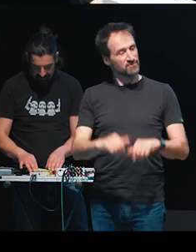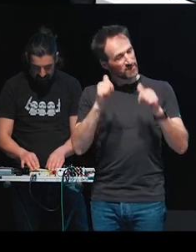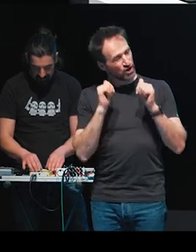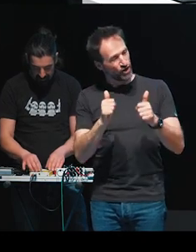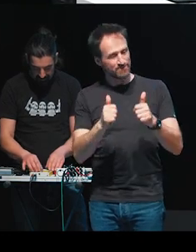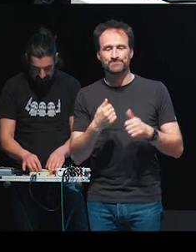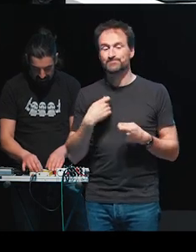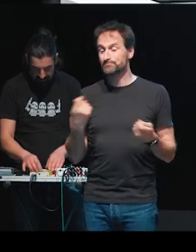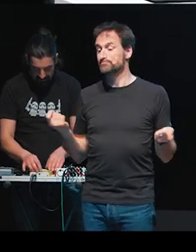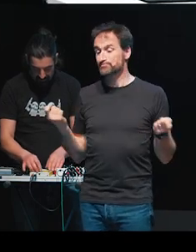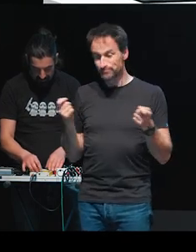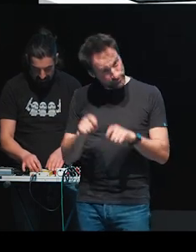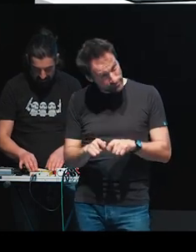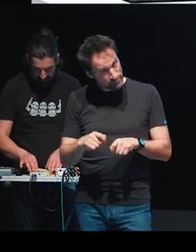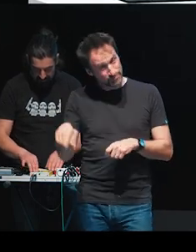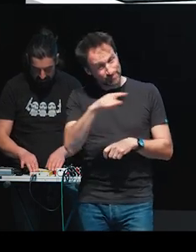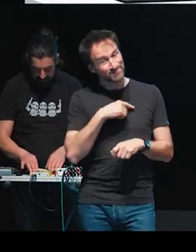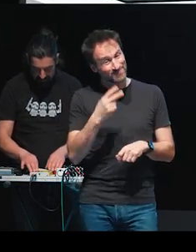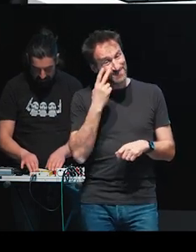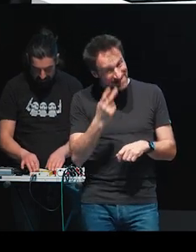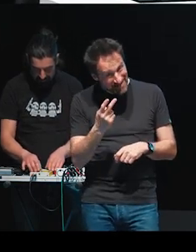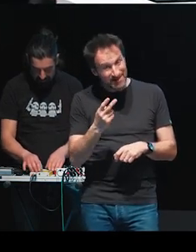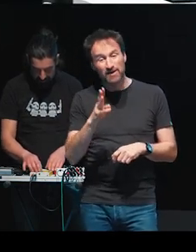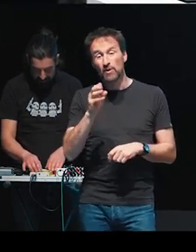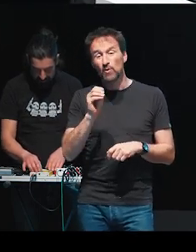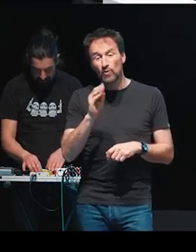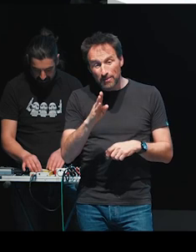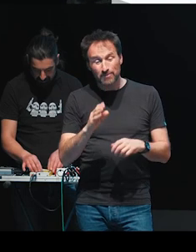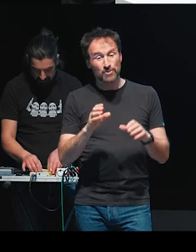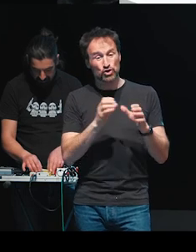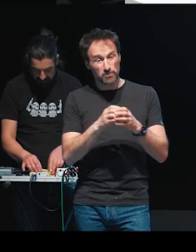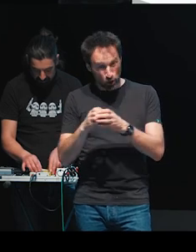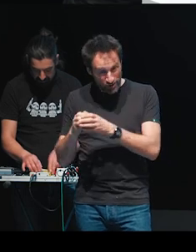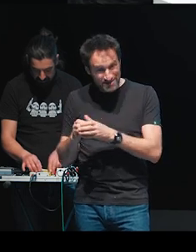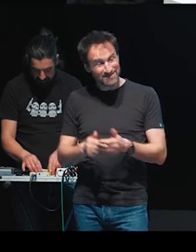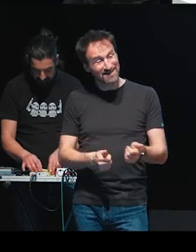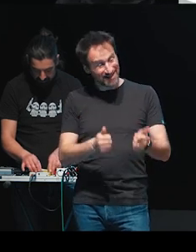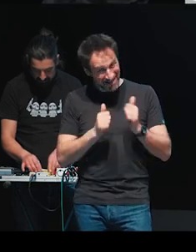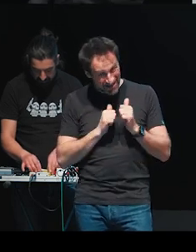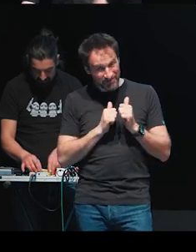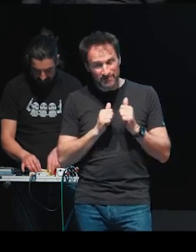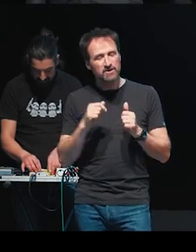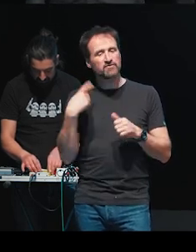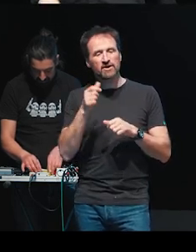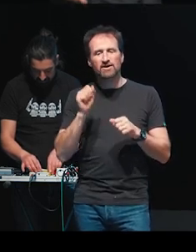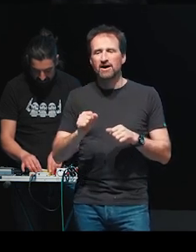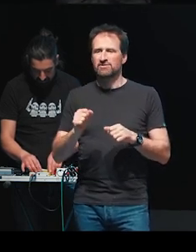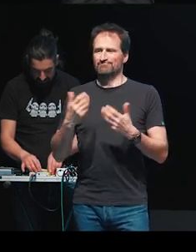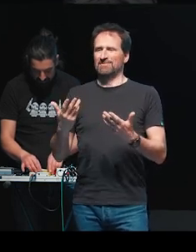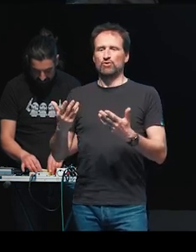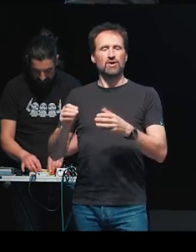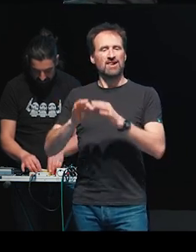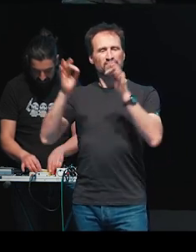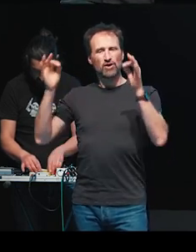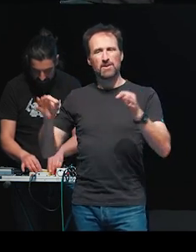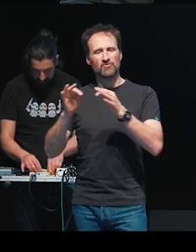to a conclusion. We have seen that web components help us to decouple from a current framework, and we have also